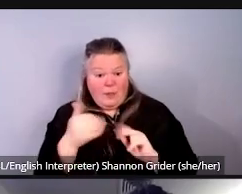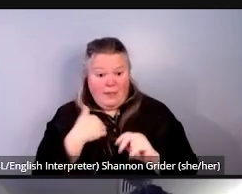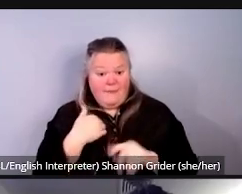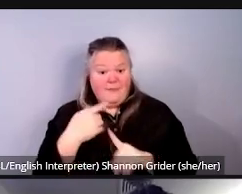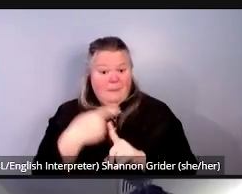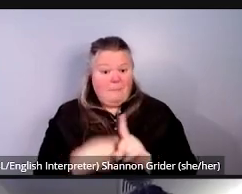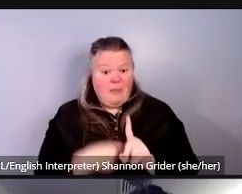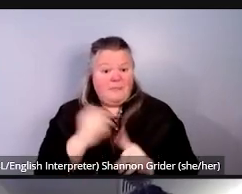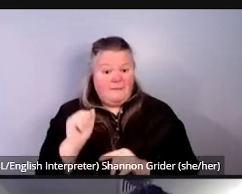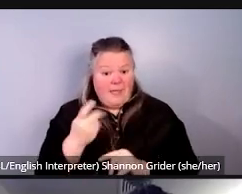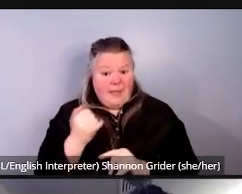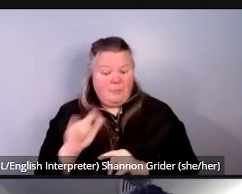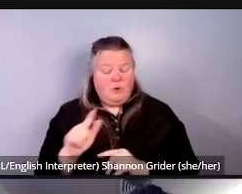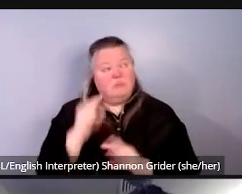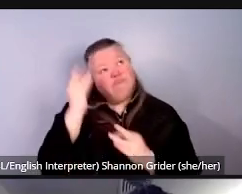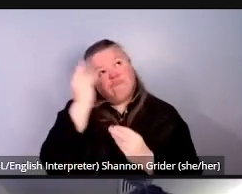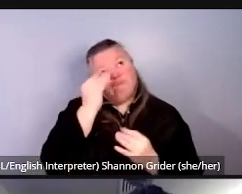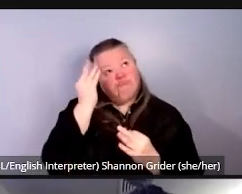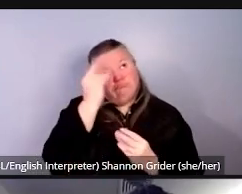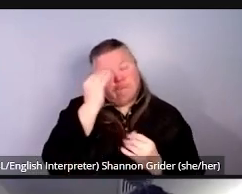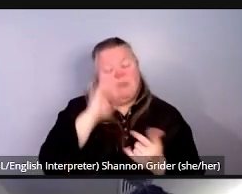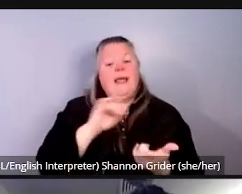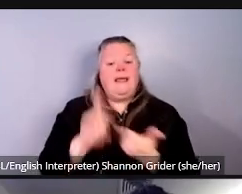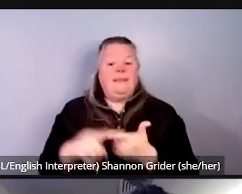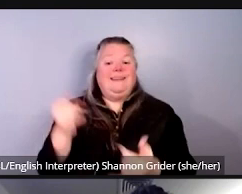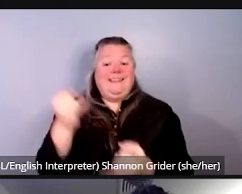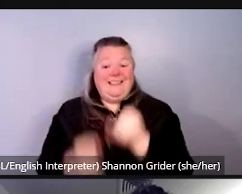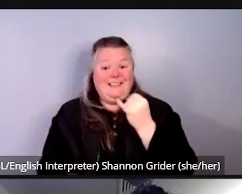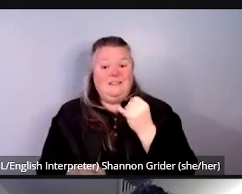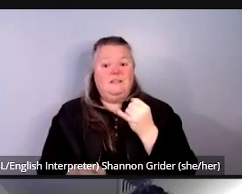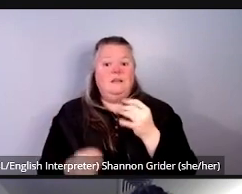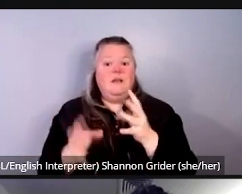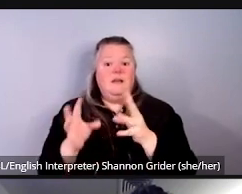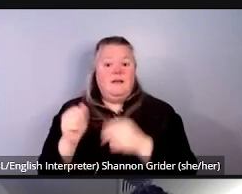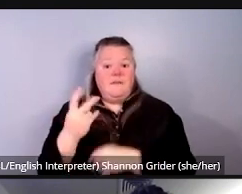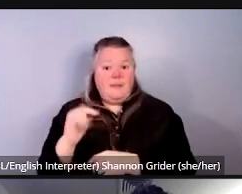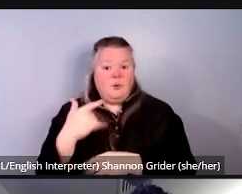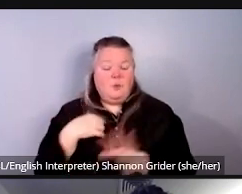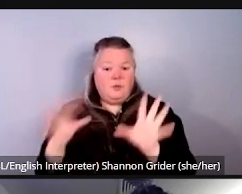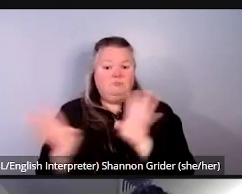of consider, and then we convene at the end of April. Is that what you were thinking?